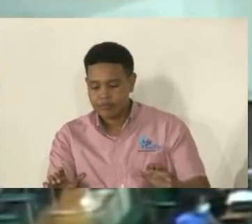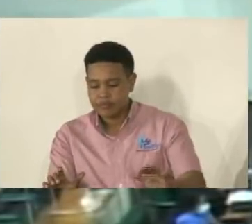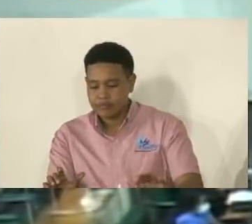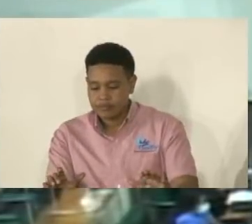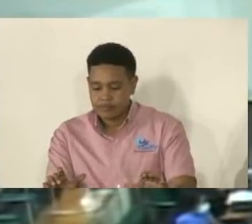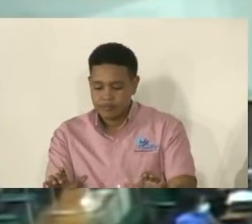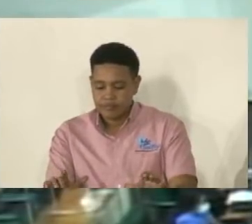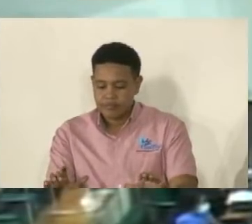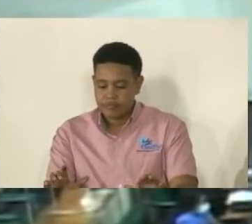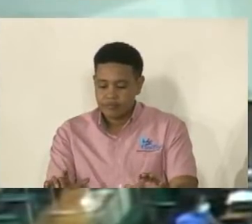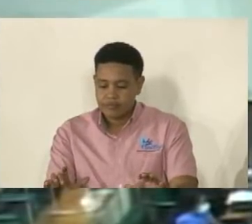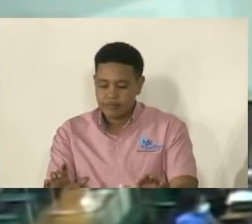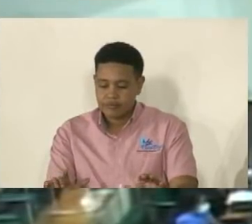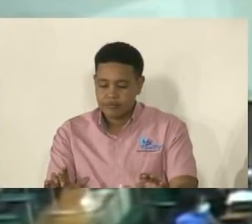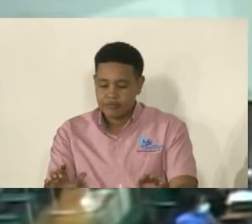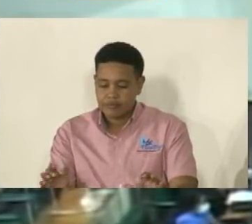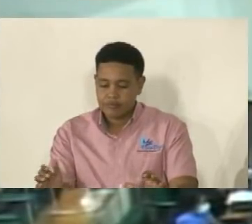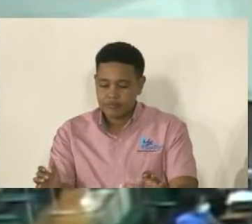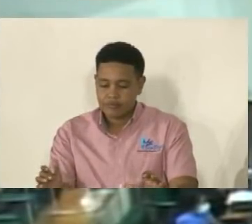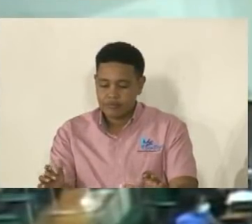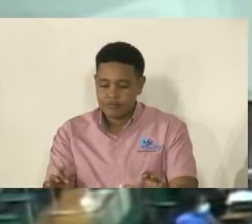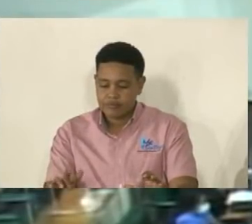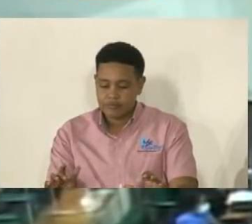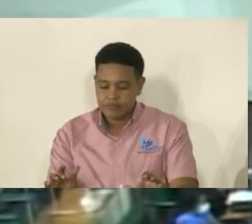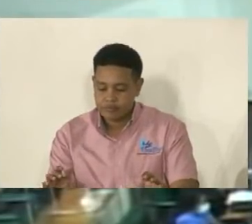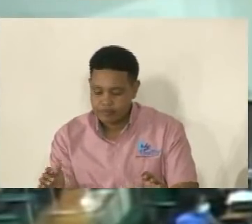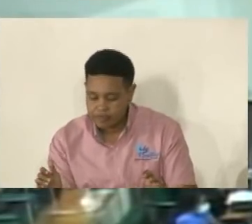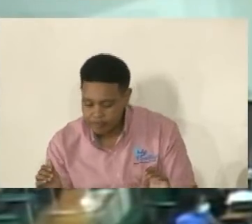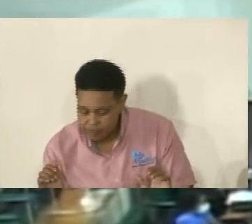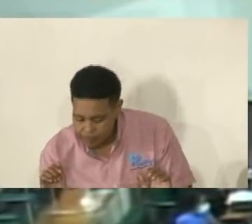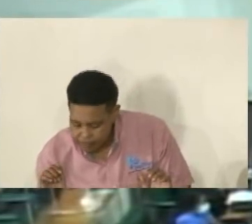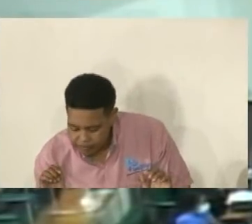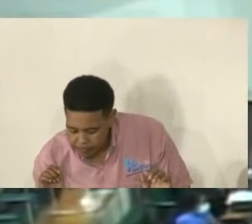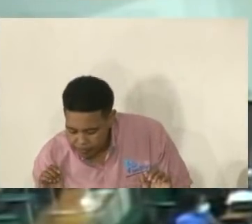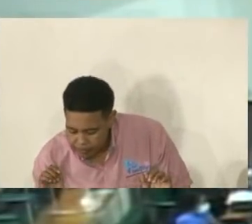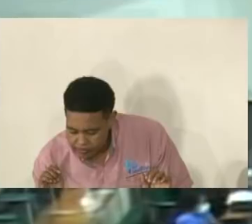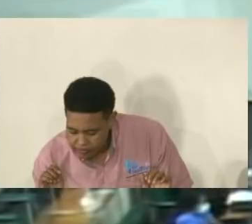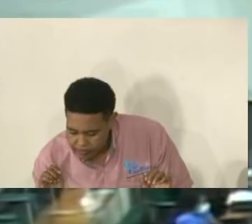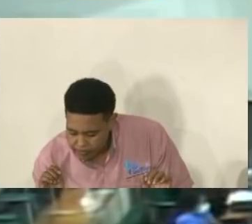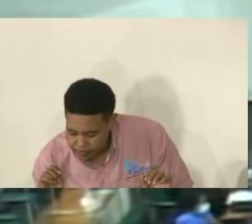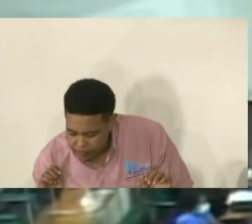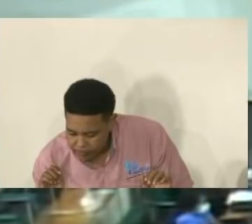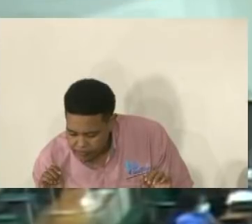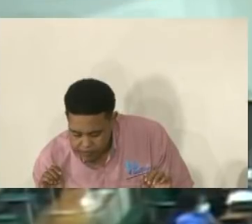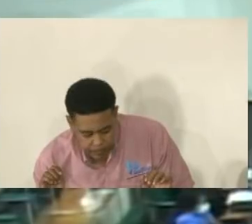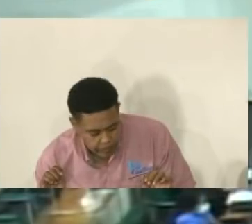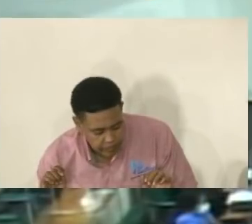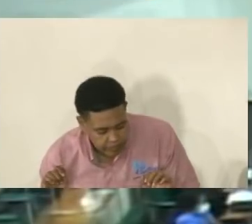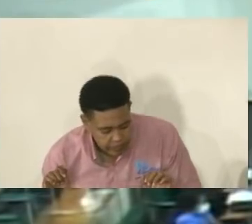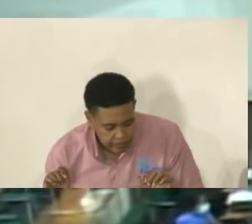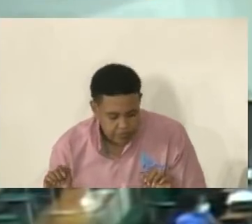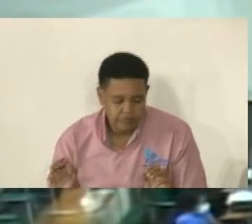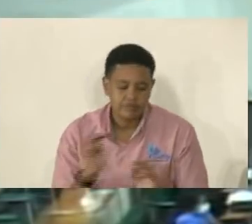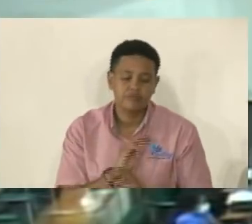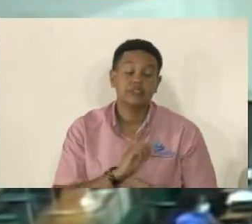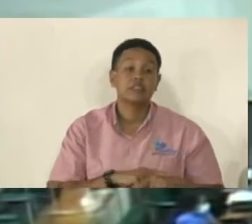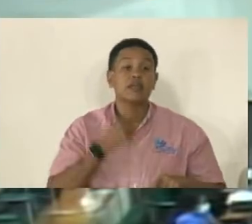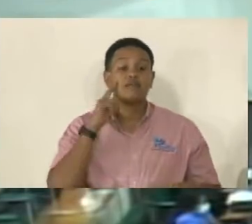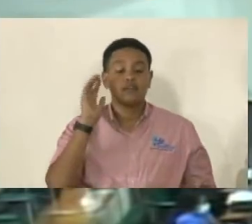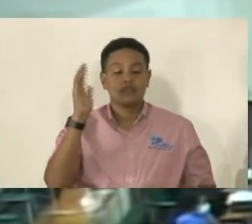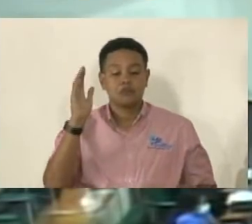Mr. President, the Minister's time for speaking having expired, I would